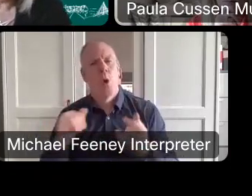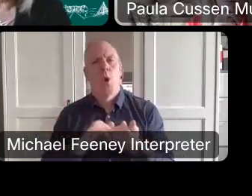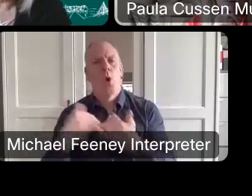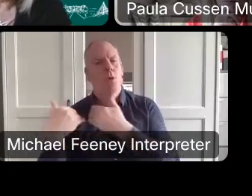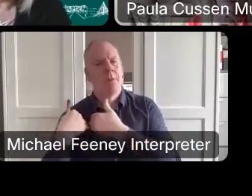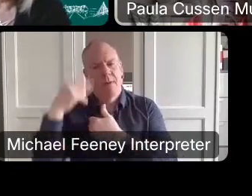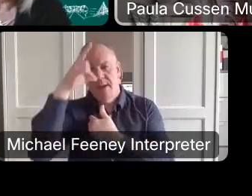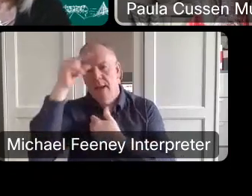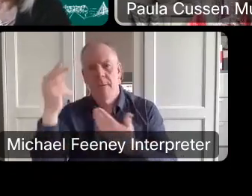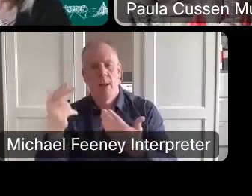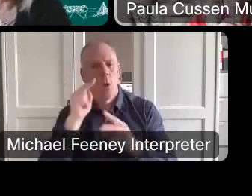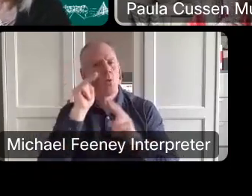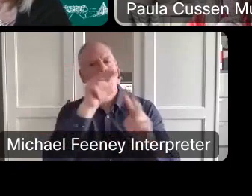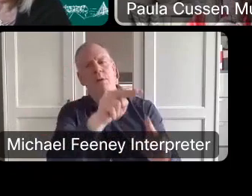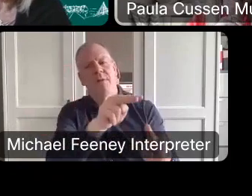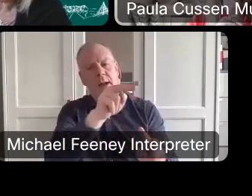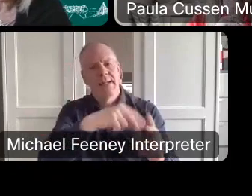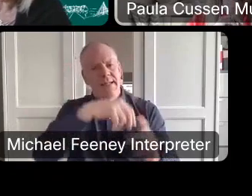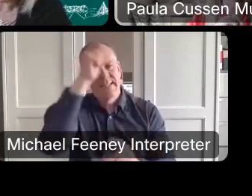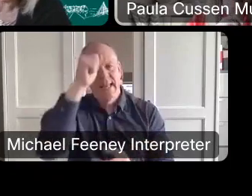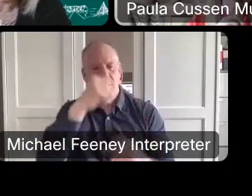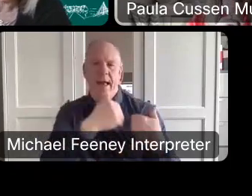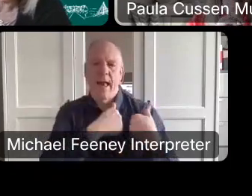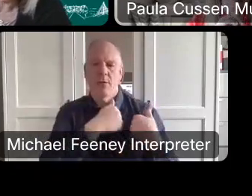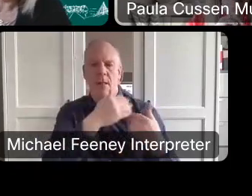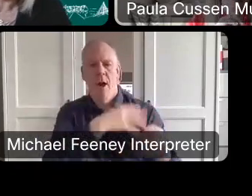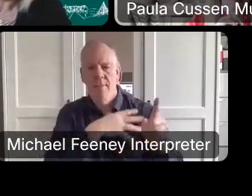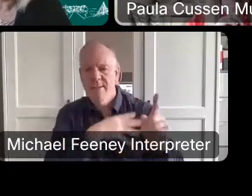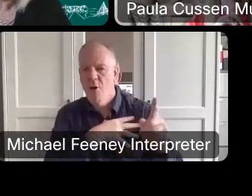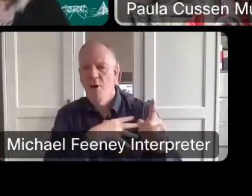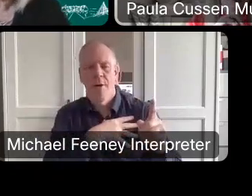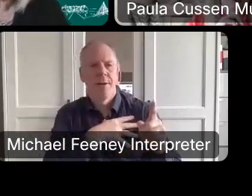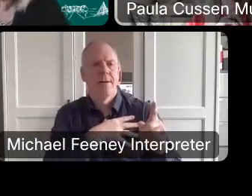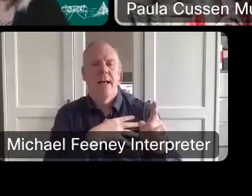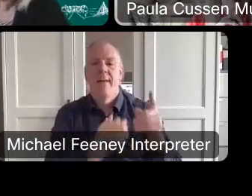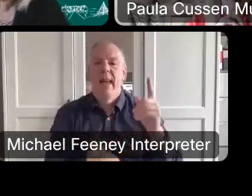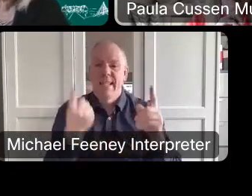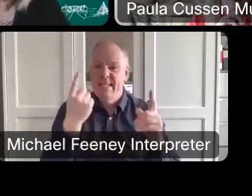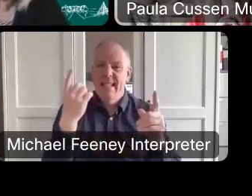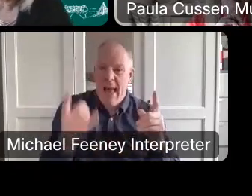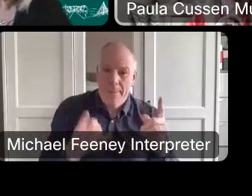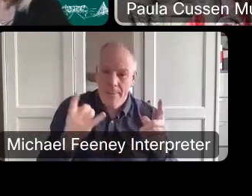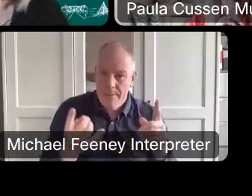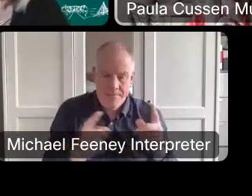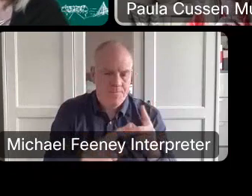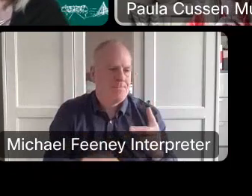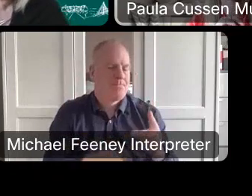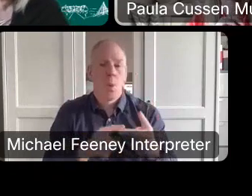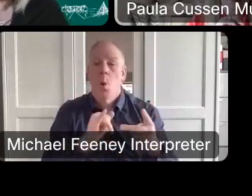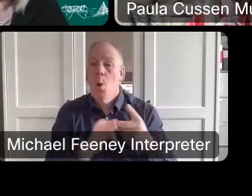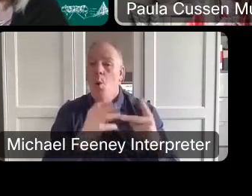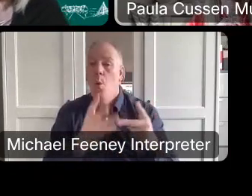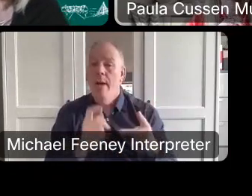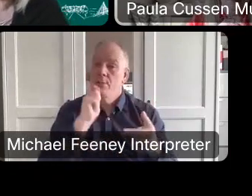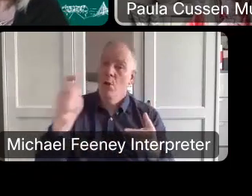for notifying the senior accountable officer that has one of these notifiable incidents has occurred, who's going to make that notification